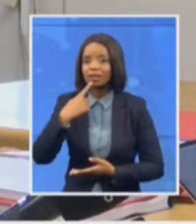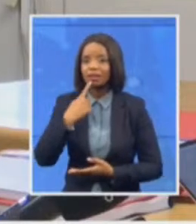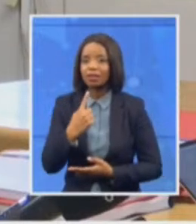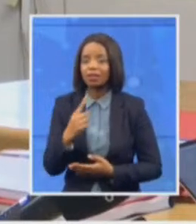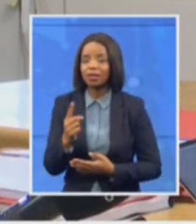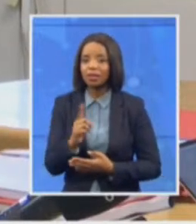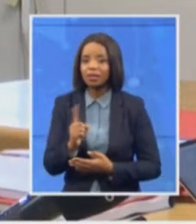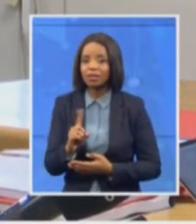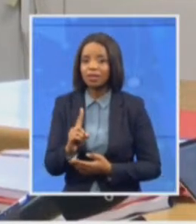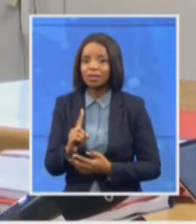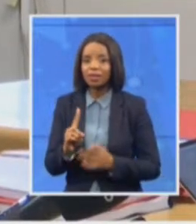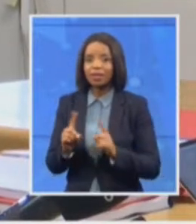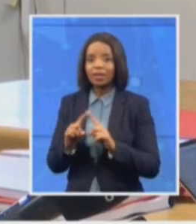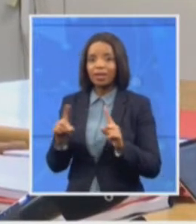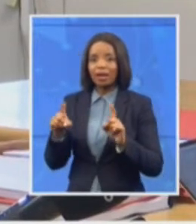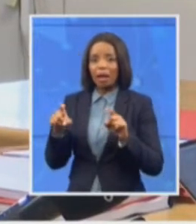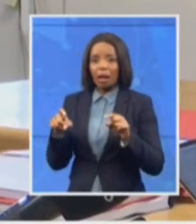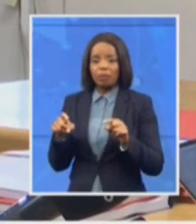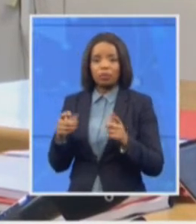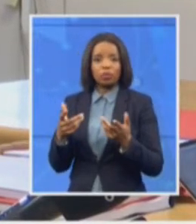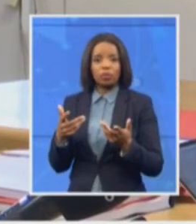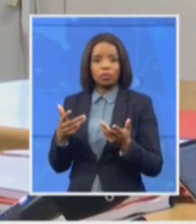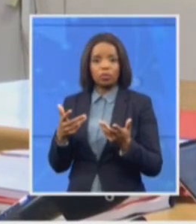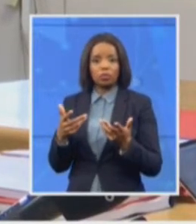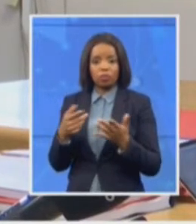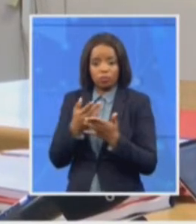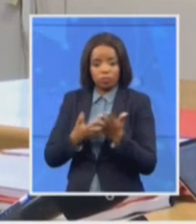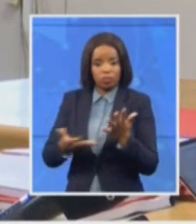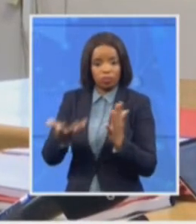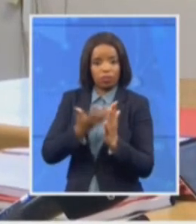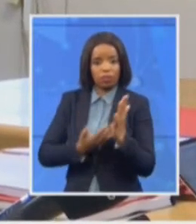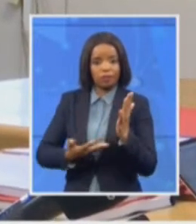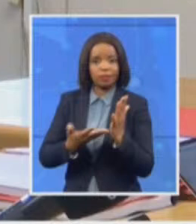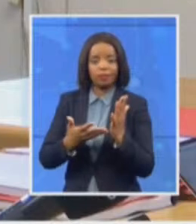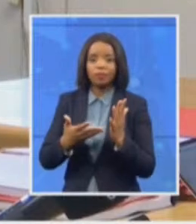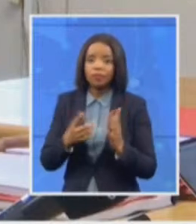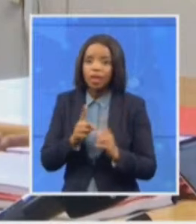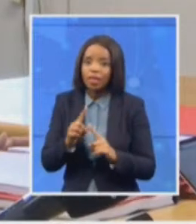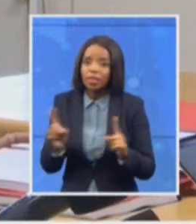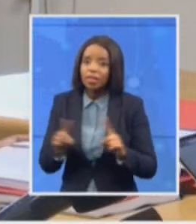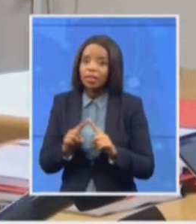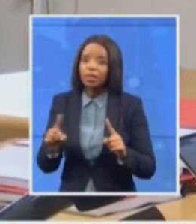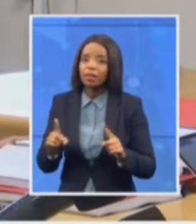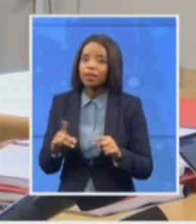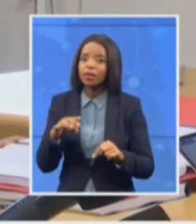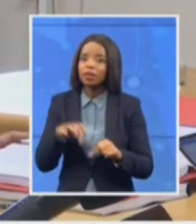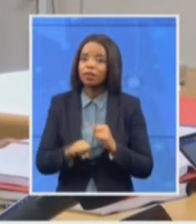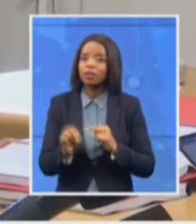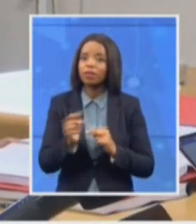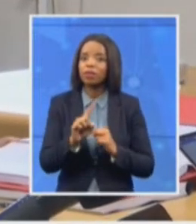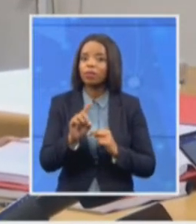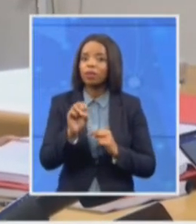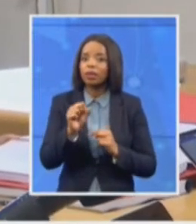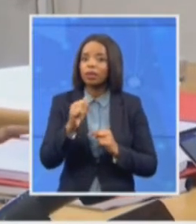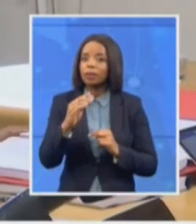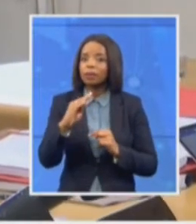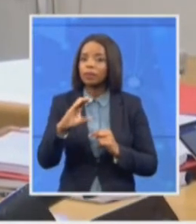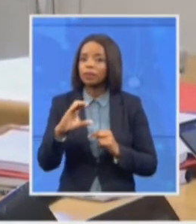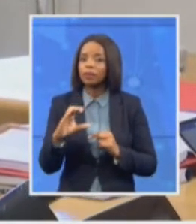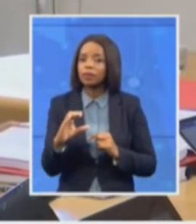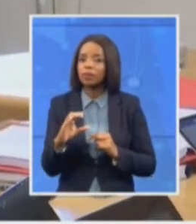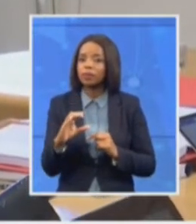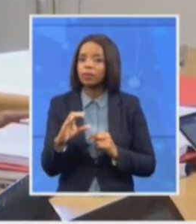And that I intend to persuade the SABC lawyers that this is a waste of time.